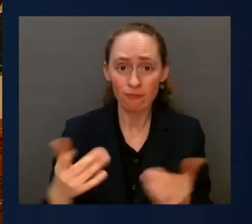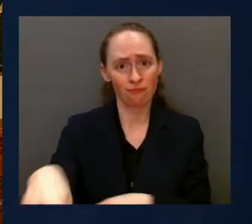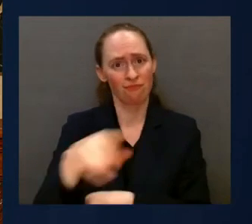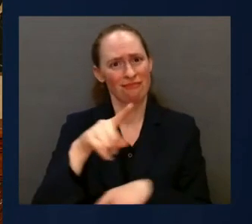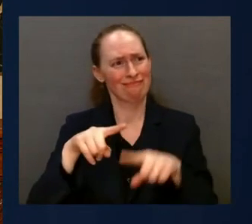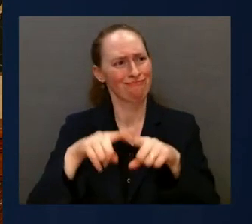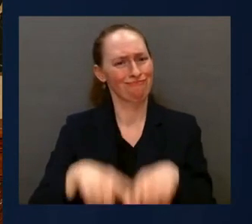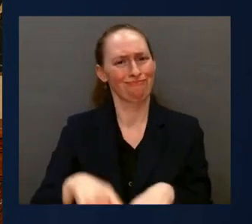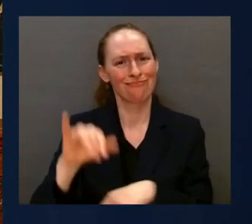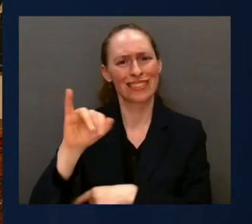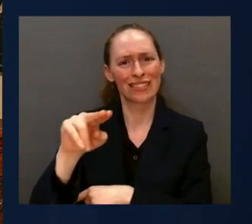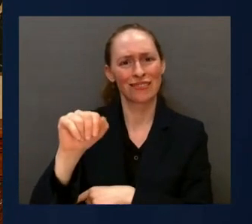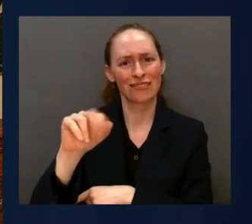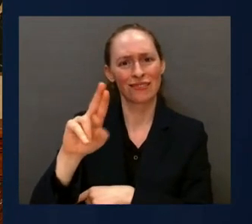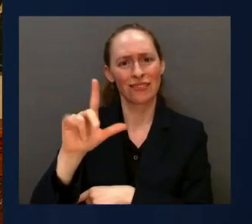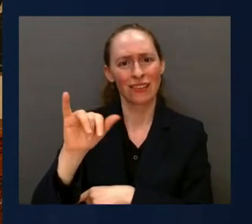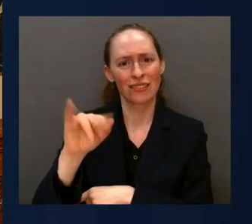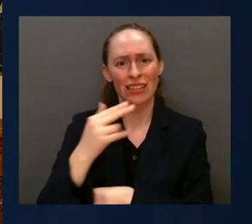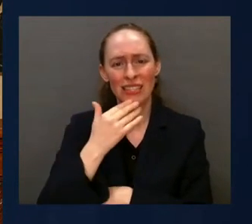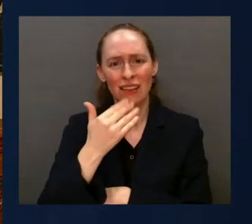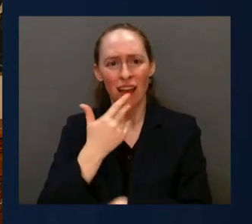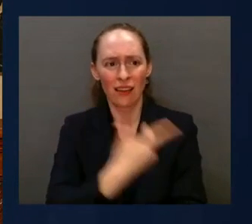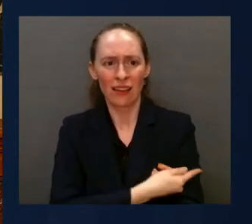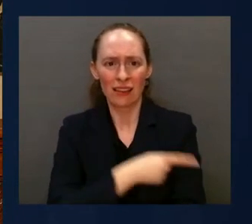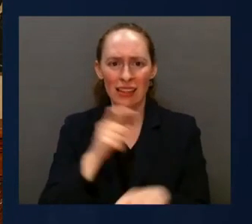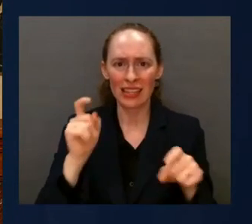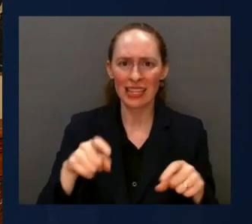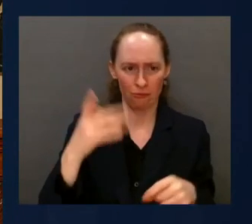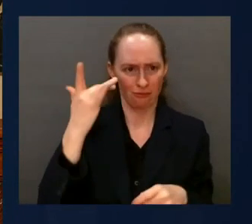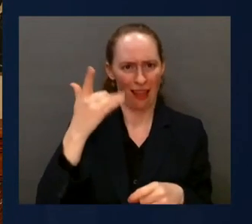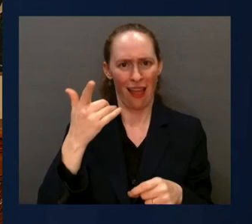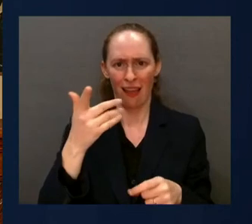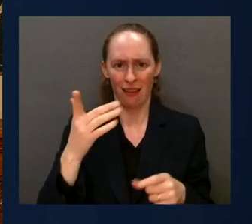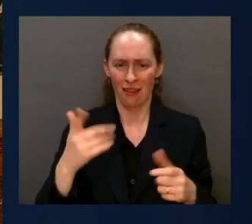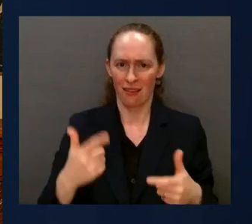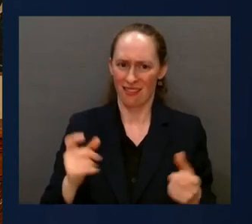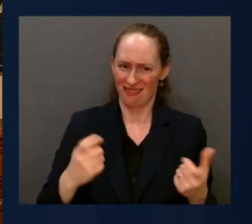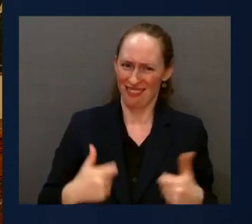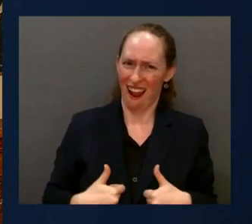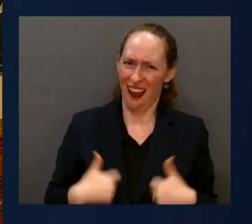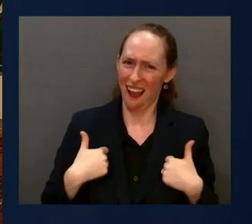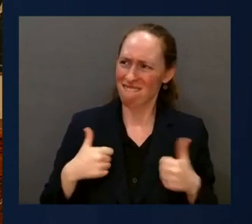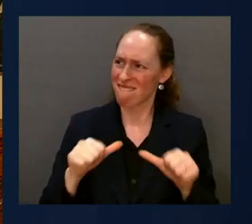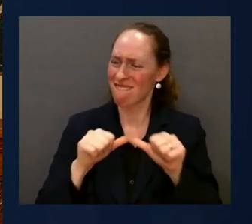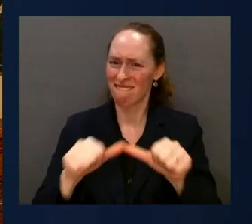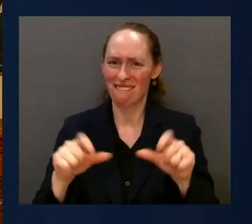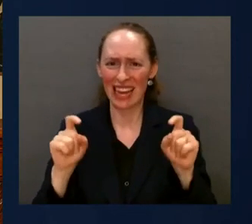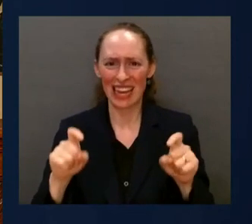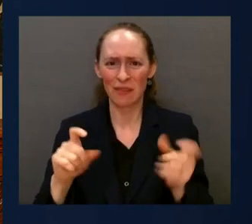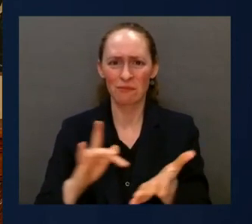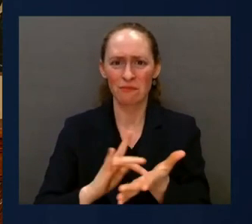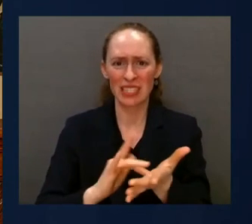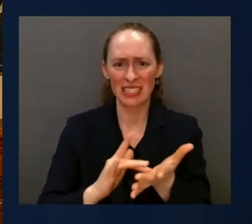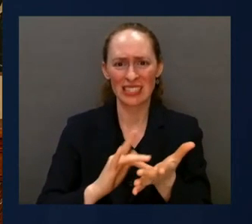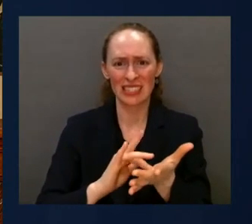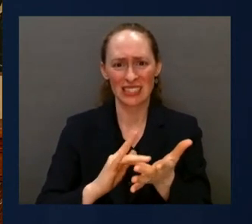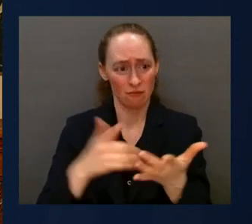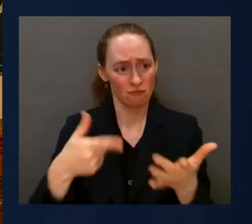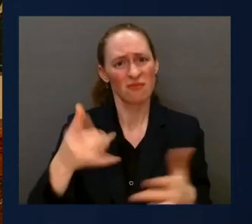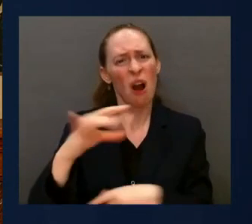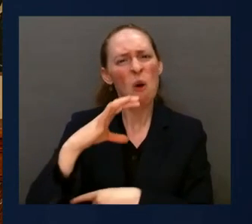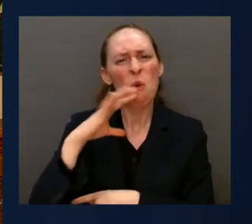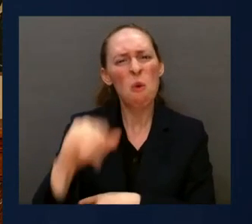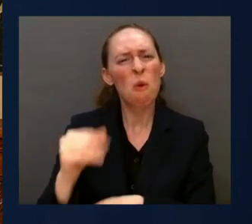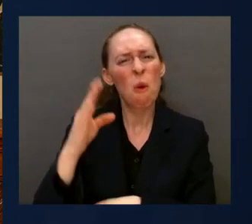stay alive. Insulin's been around for over 100 years. The guy who invented it didn't even patent it because he wanted it to be available for